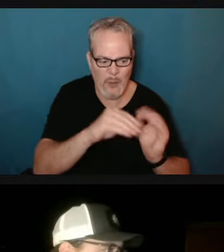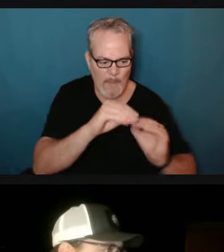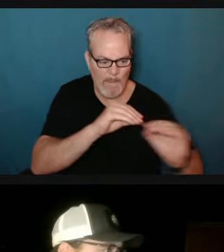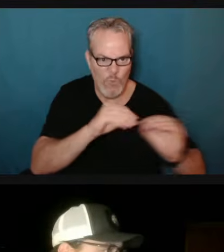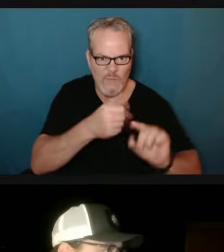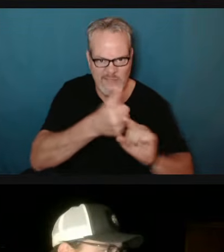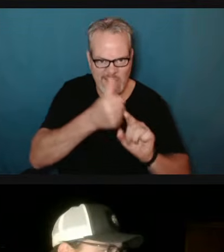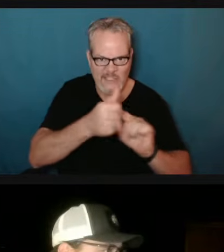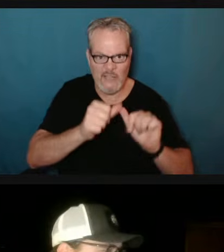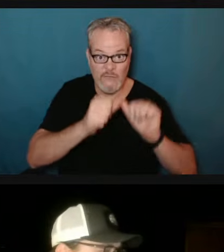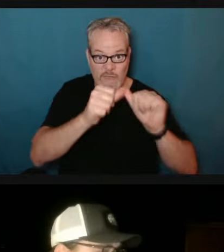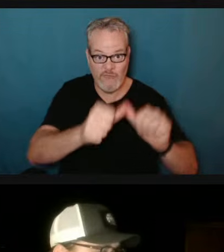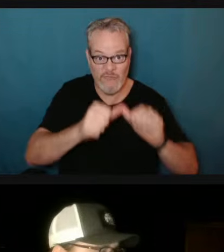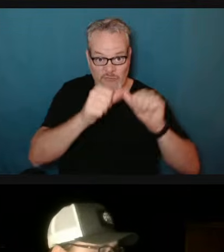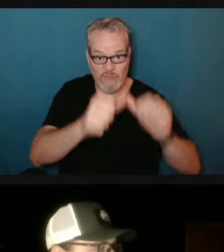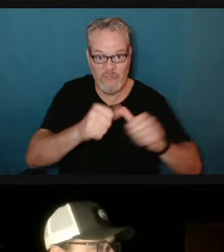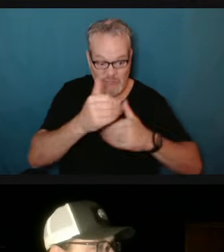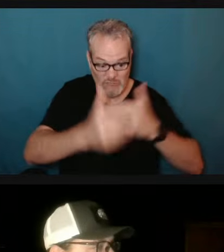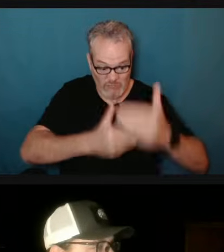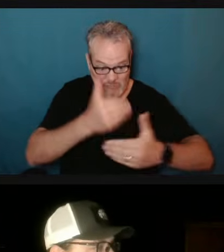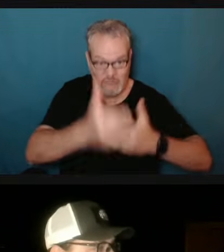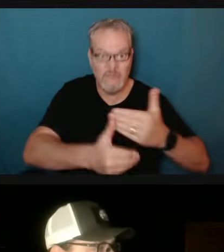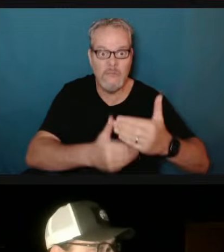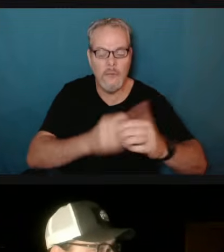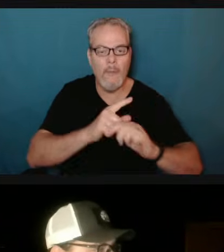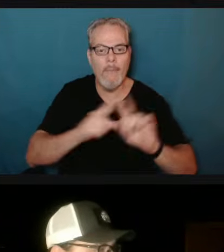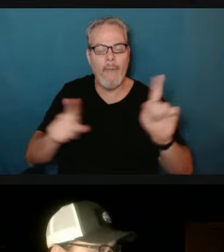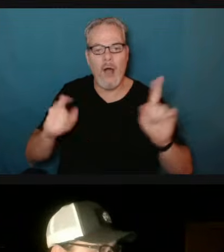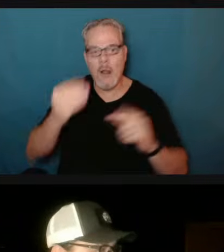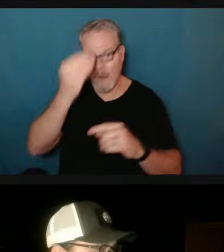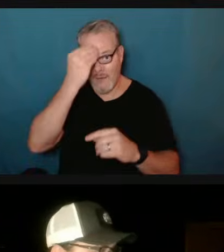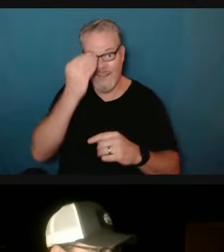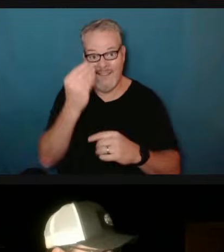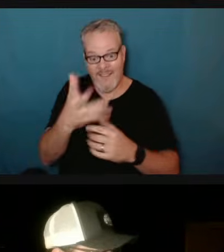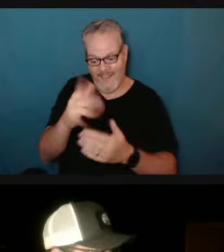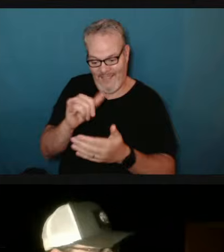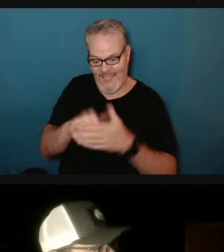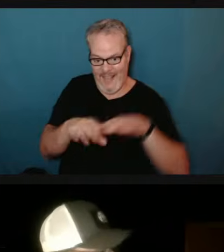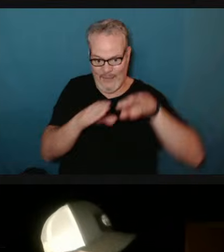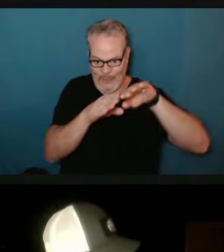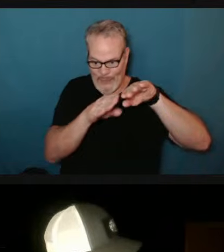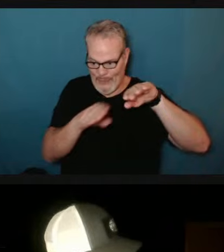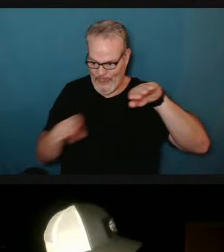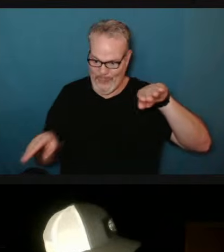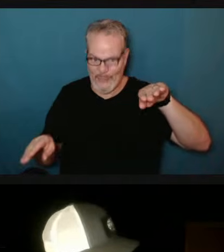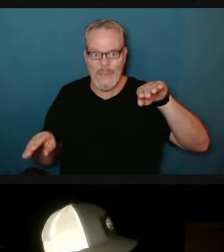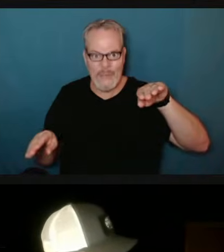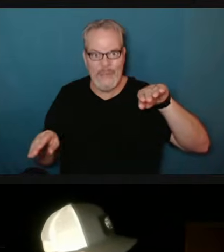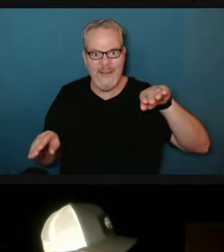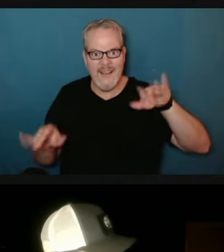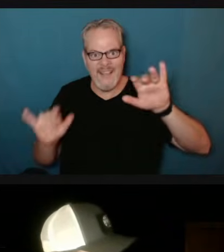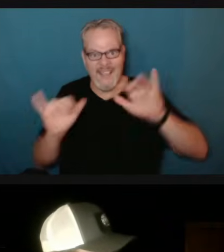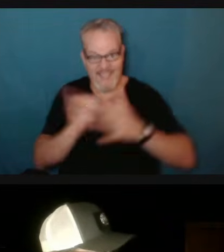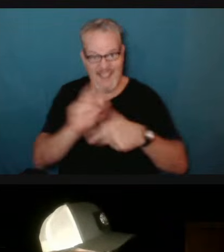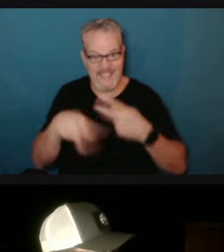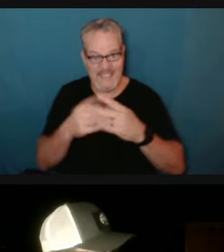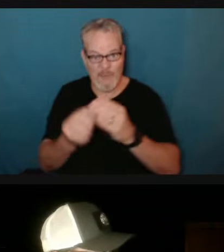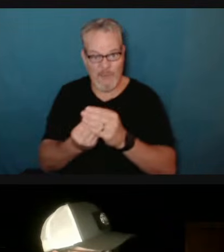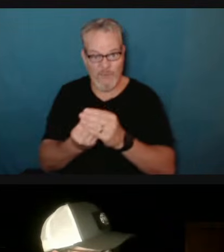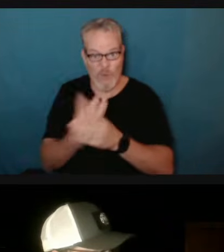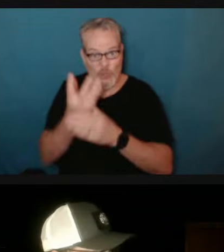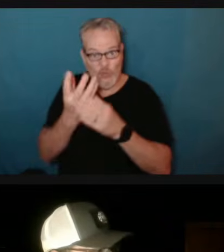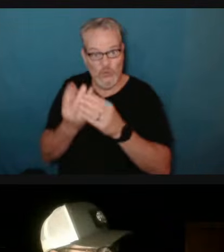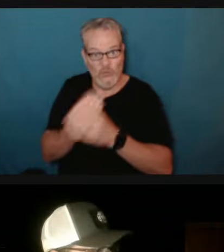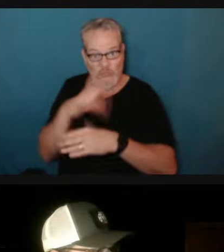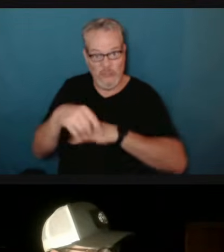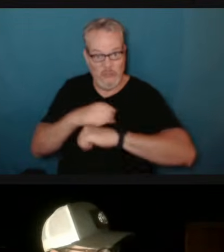accelerated movement we saw after 18. But the thing about the slow slip earthquakes, we've talked about those though as well, but I didn't know that there